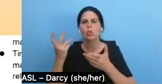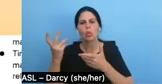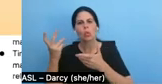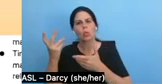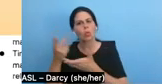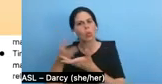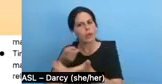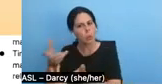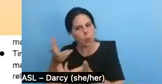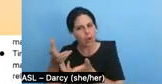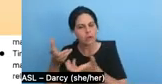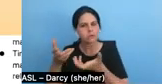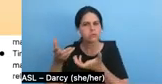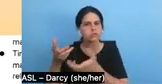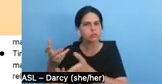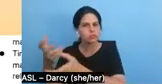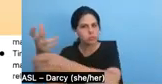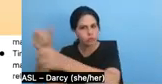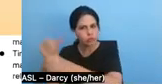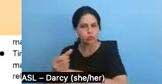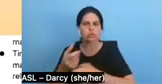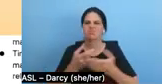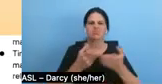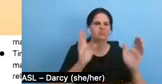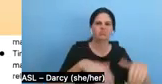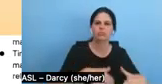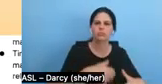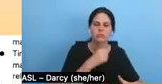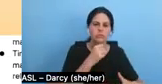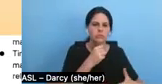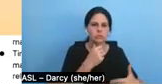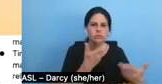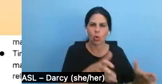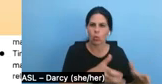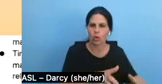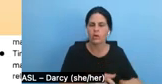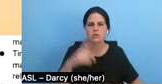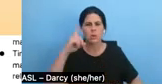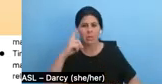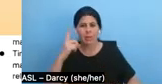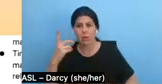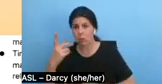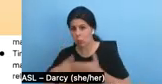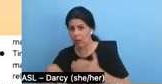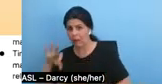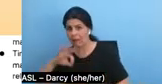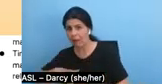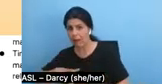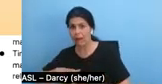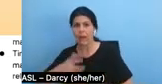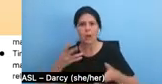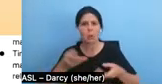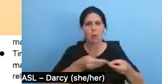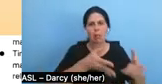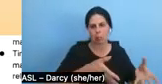current project, ways of thinking about what you gain and what you lose with every type of